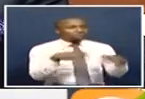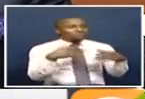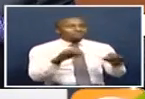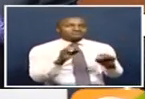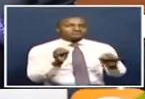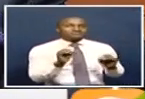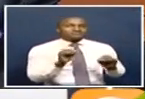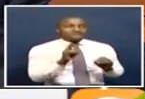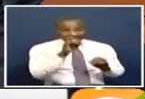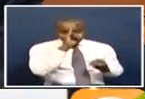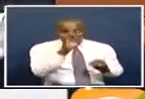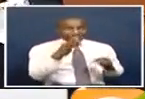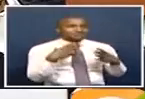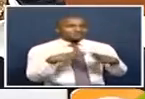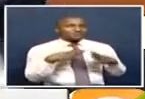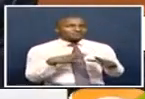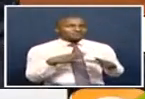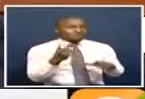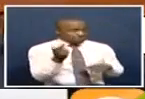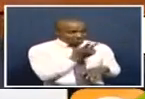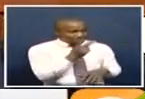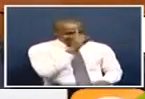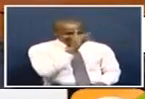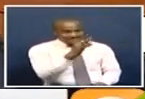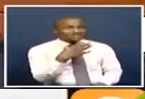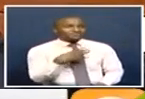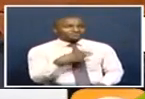These are very serious people. Both of them, two of them.